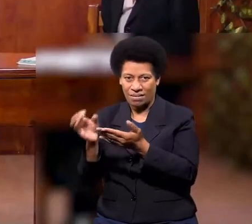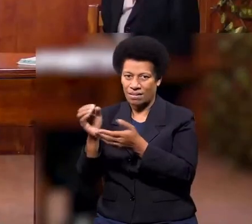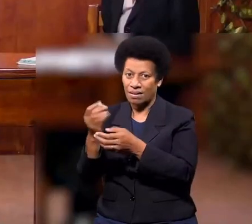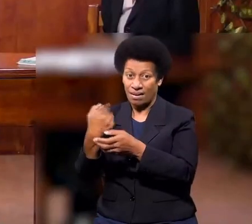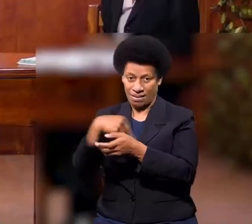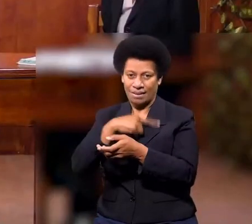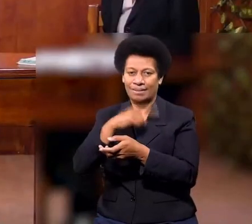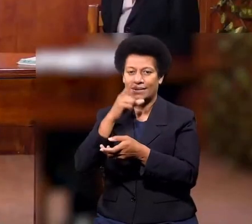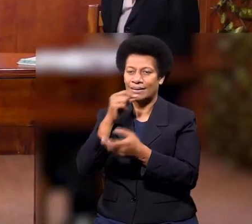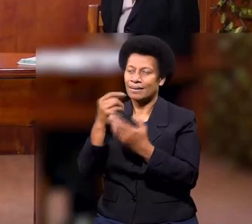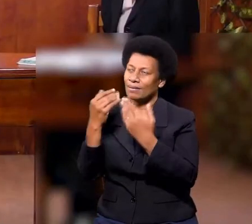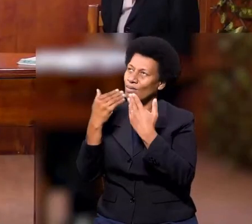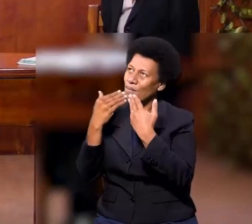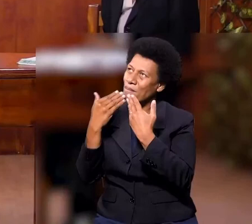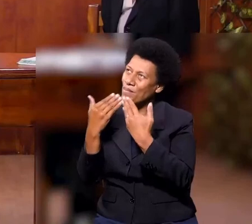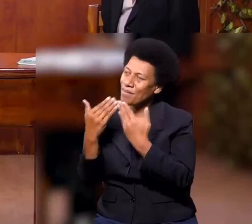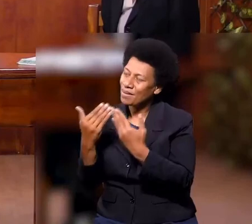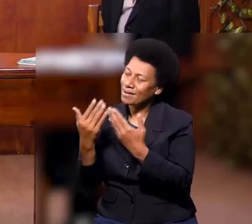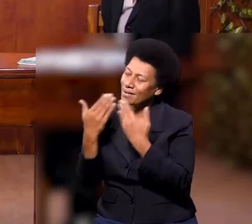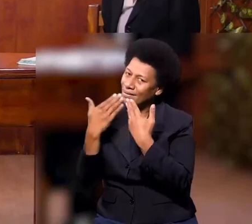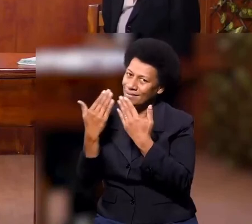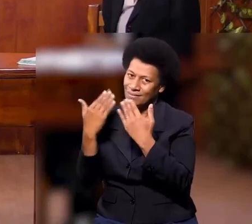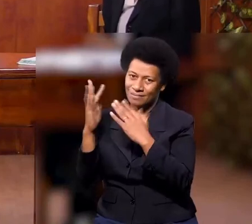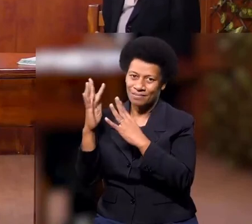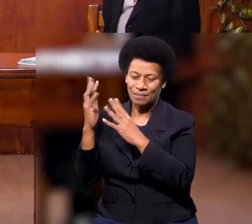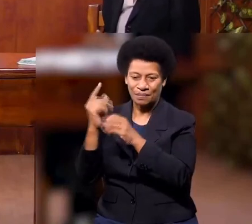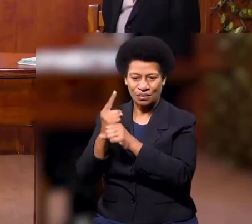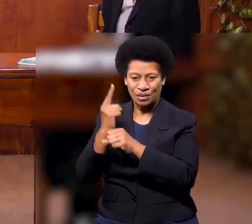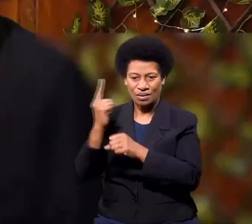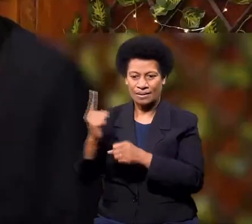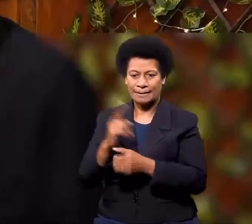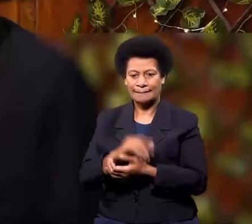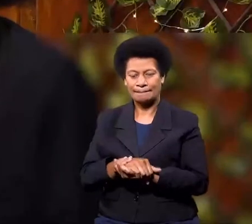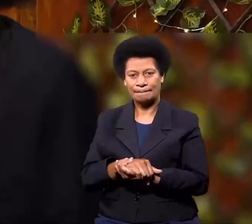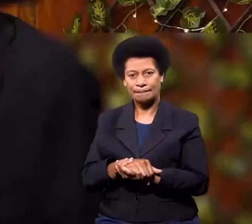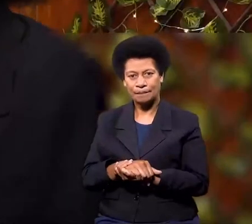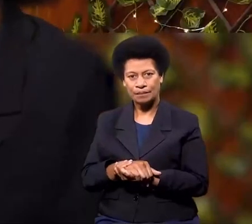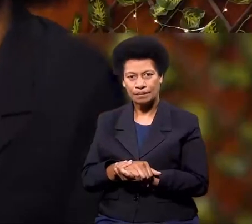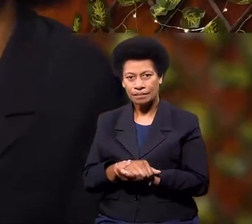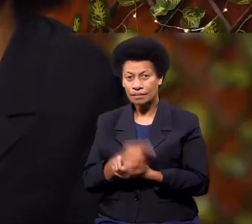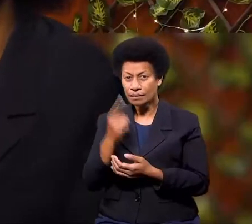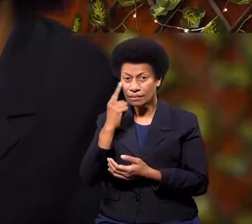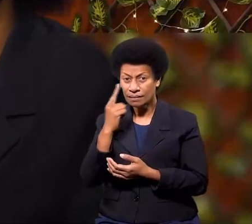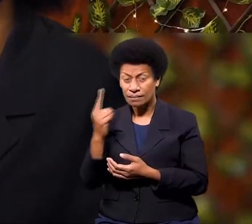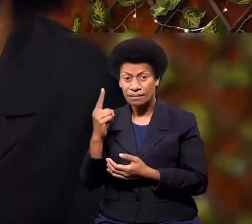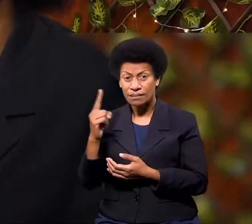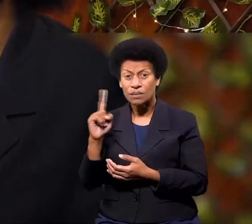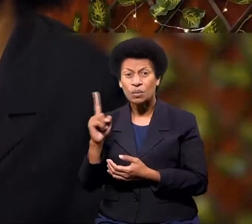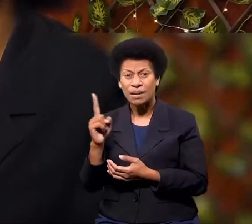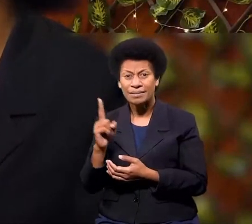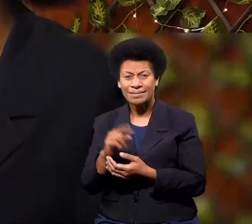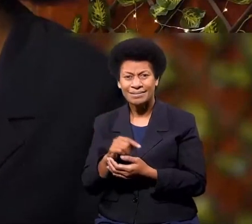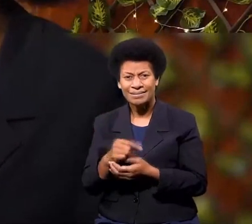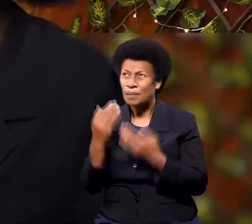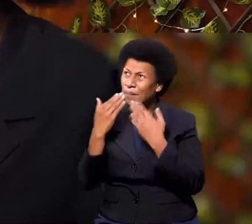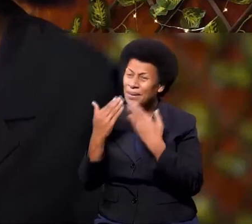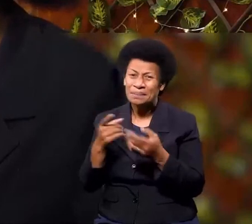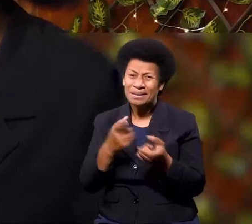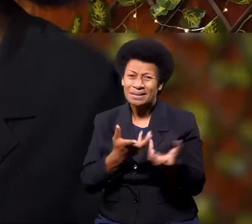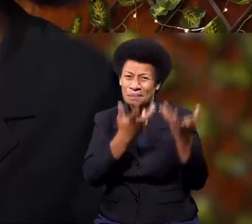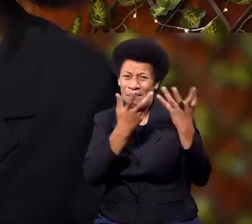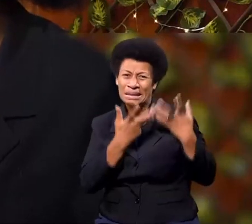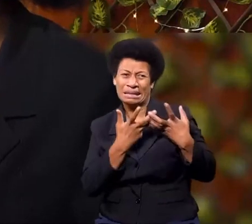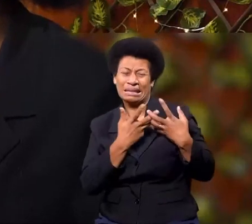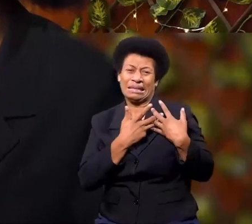can we see obedience as a privilege. And when we see obedience as a privilege, it does not become a burden. Not